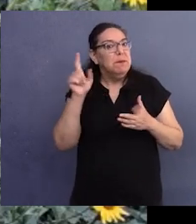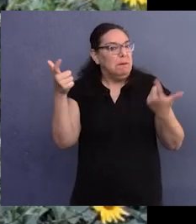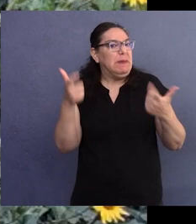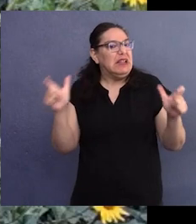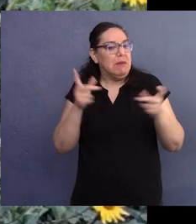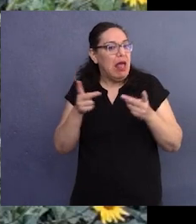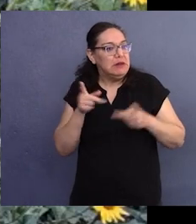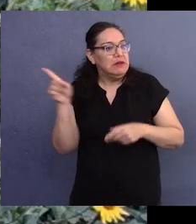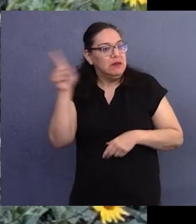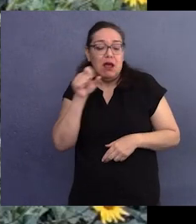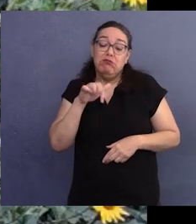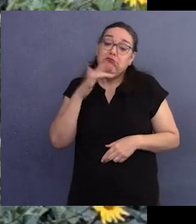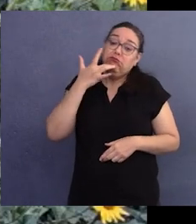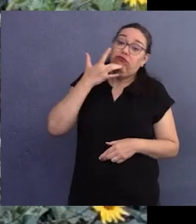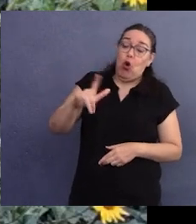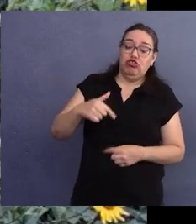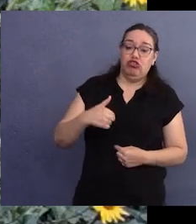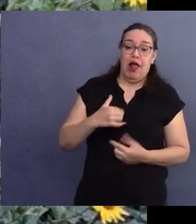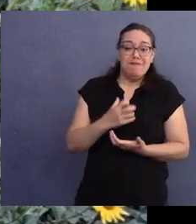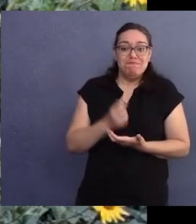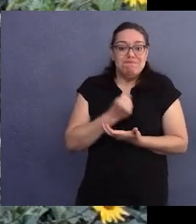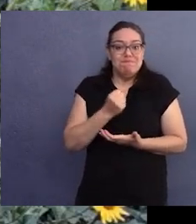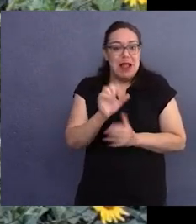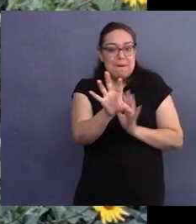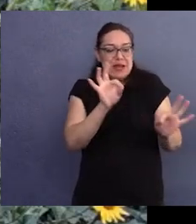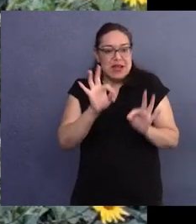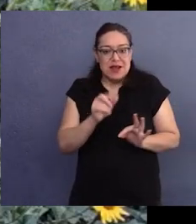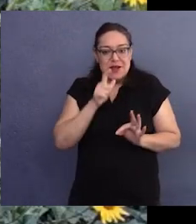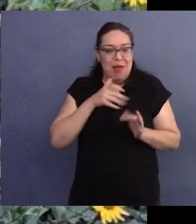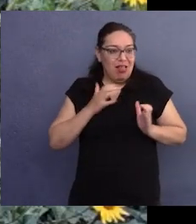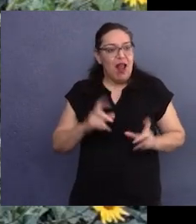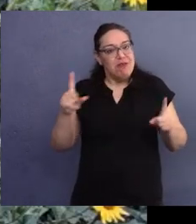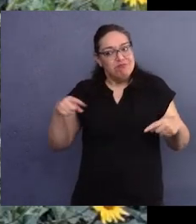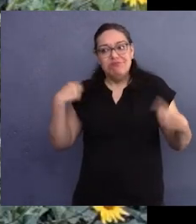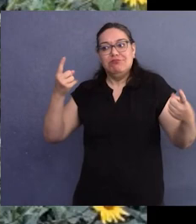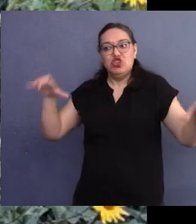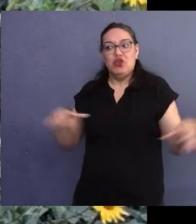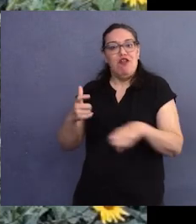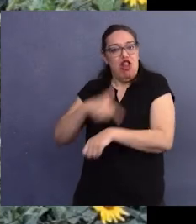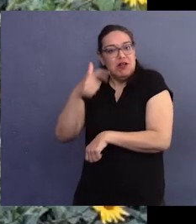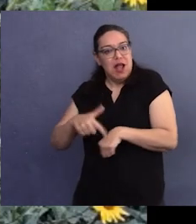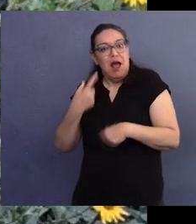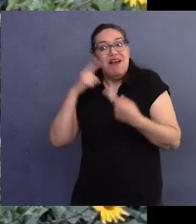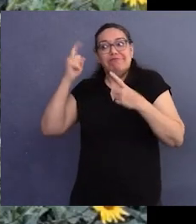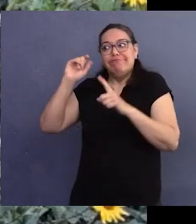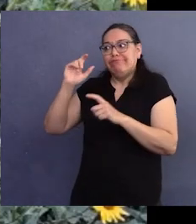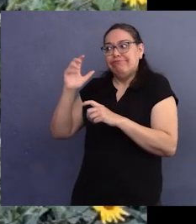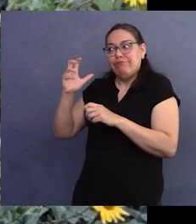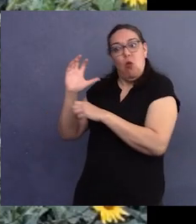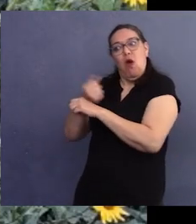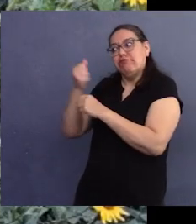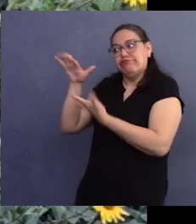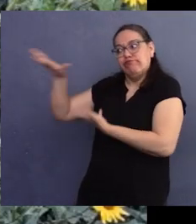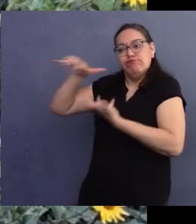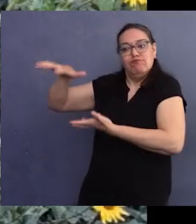I'm very fortunate. I get to choose my clients. I've been doing it for a long time. I brought in a lot of money, Mhm. and I like my